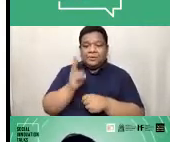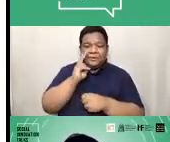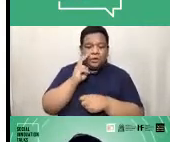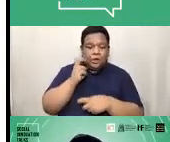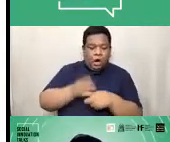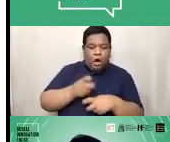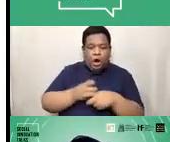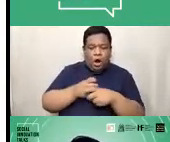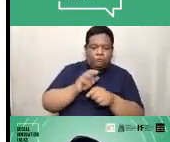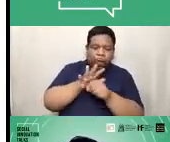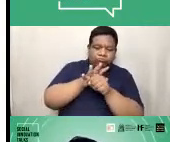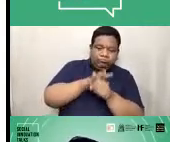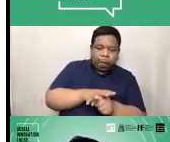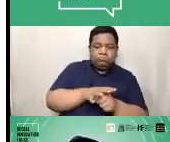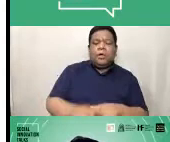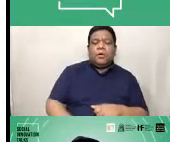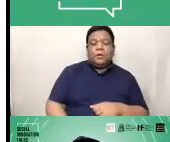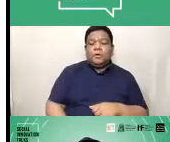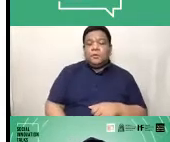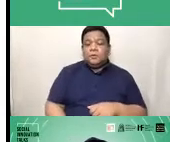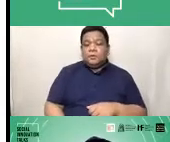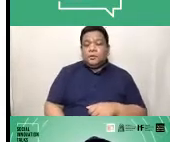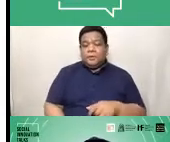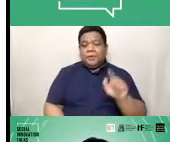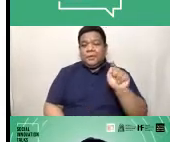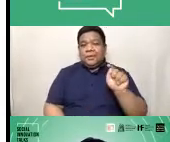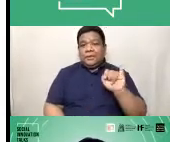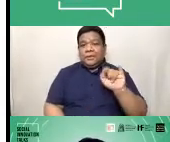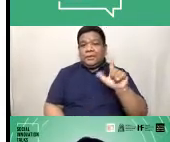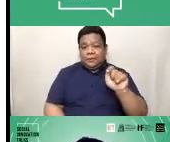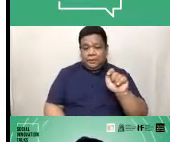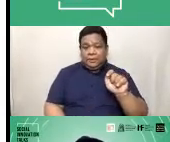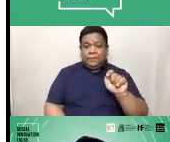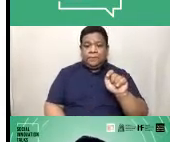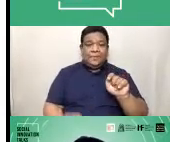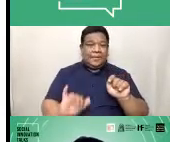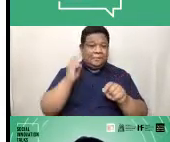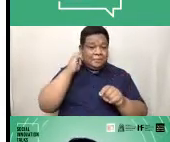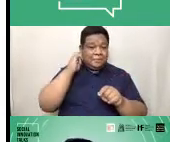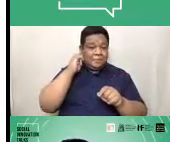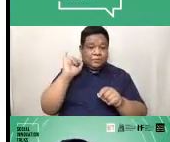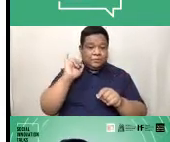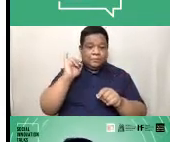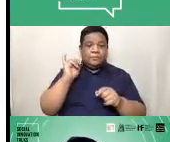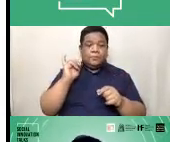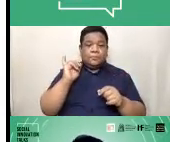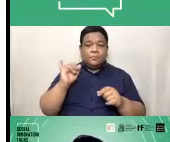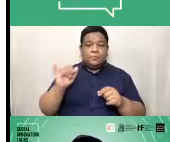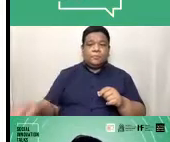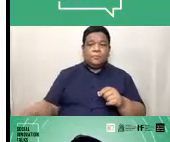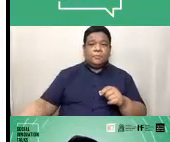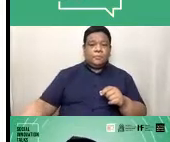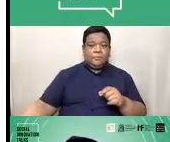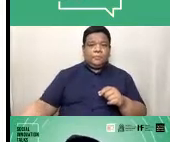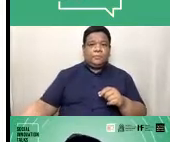we're pressing down on the material. And then tilt sensors, similar to what our ears do, and I forget the name of the fluid,